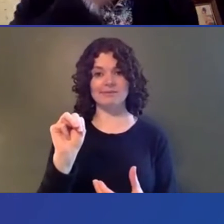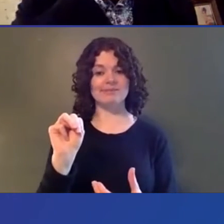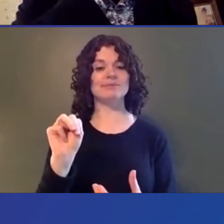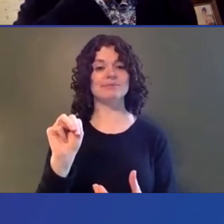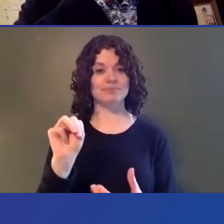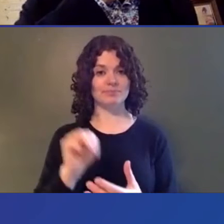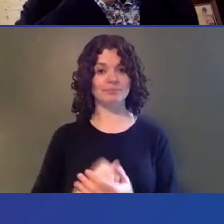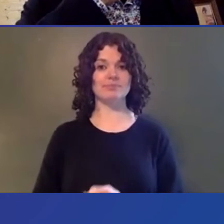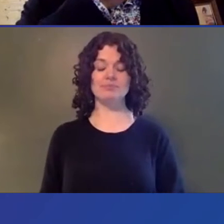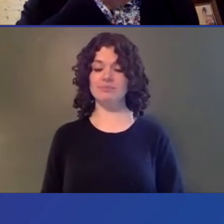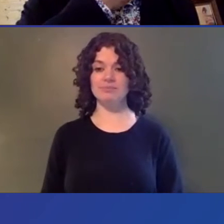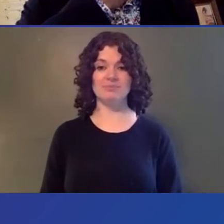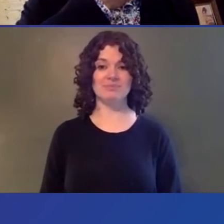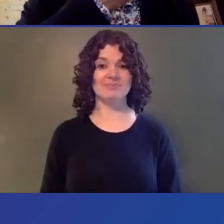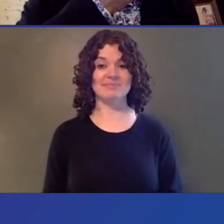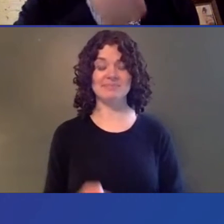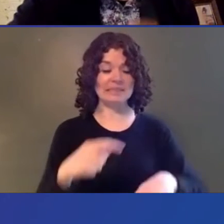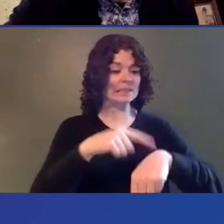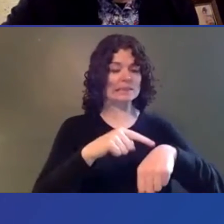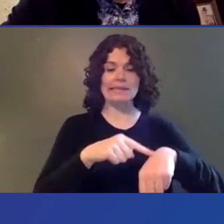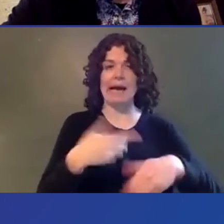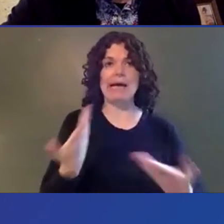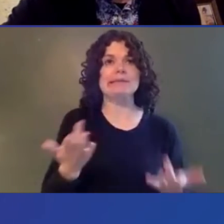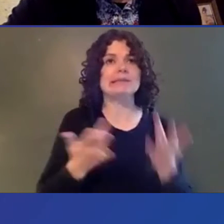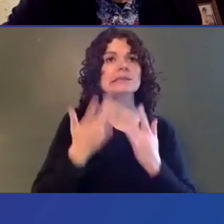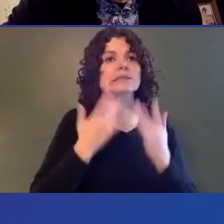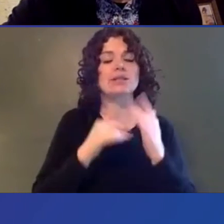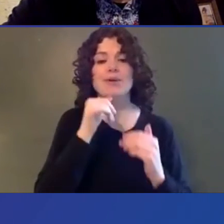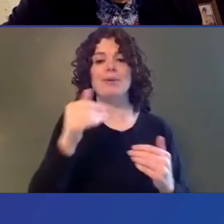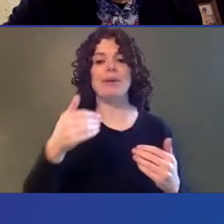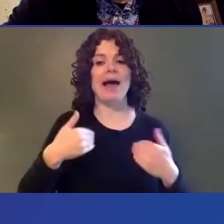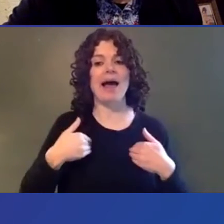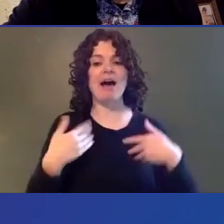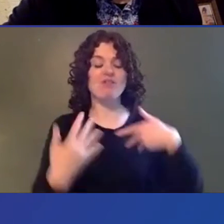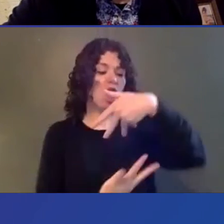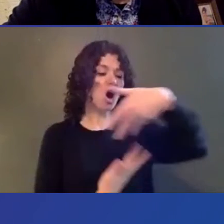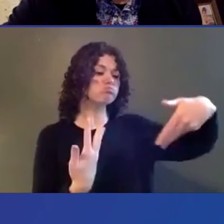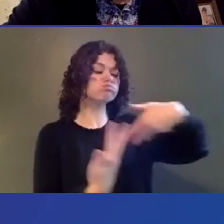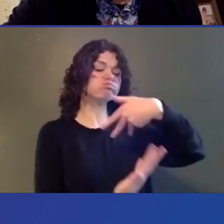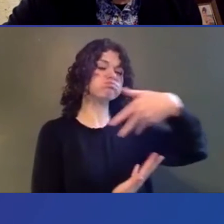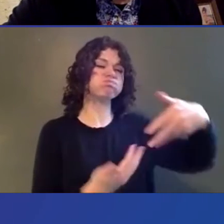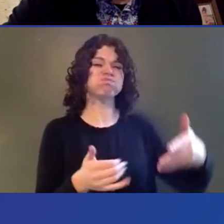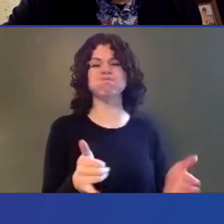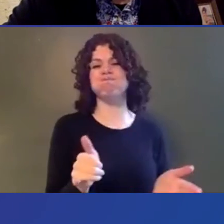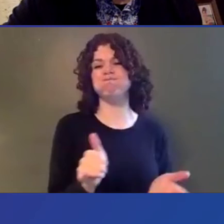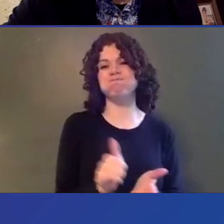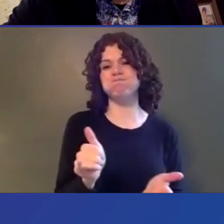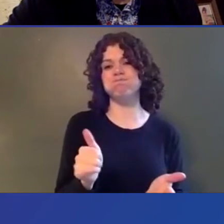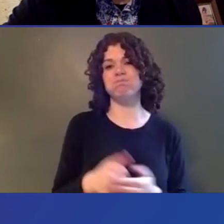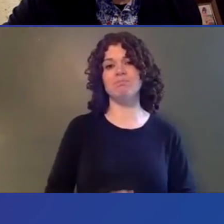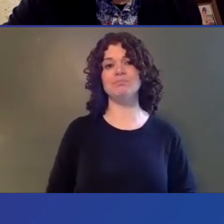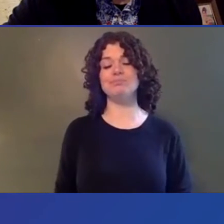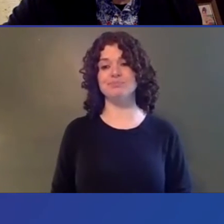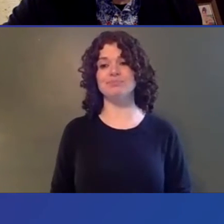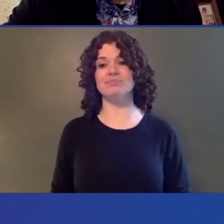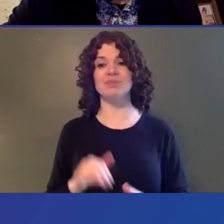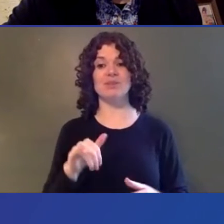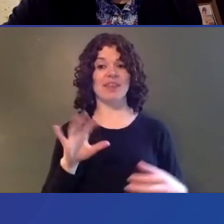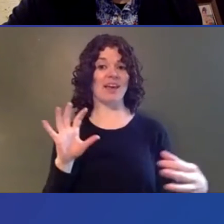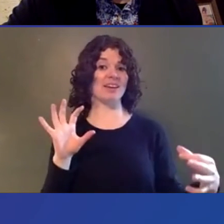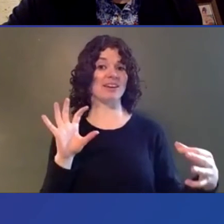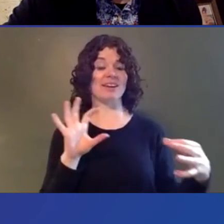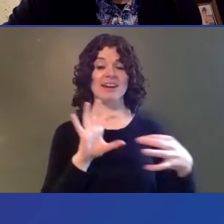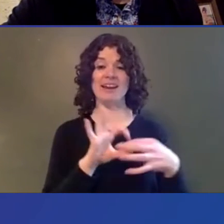share what they don't have the time with because they're working so much to see other people, and also to just to connect with each other. So it is definitely